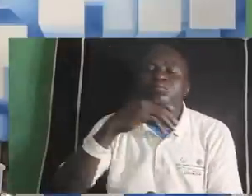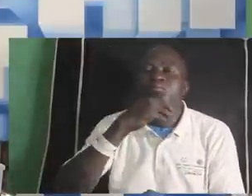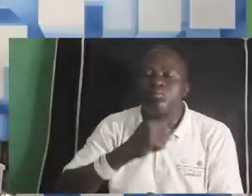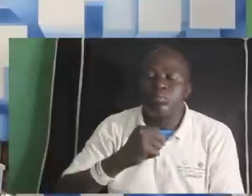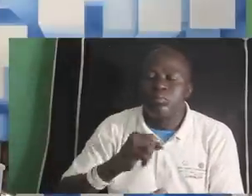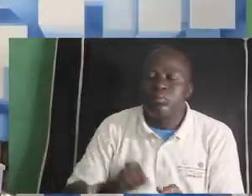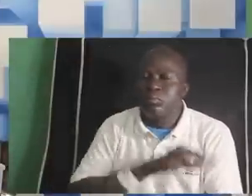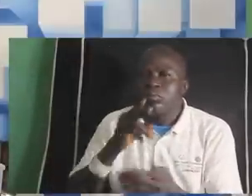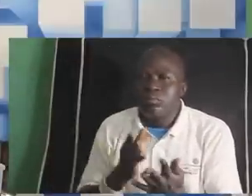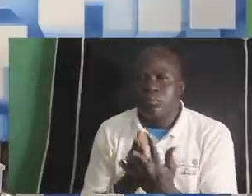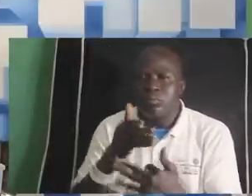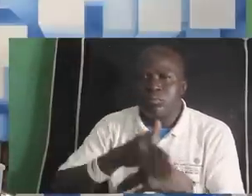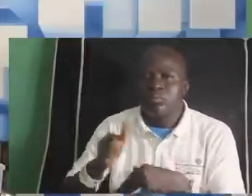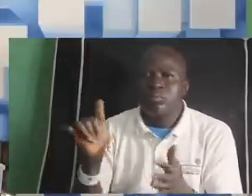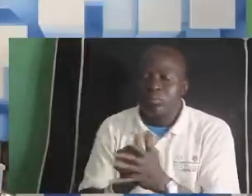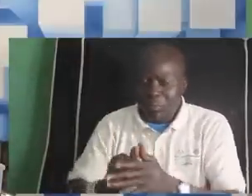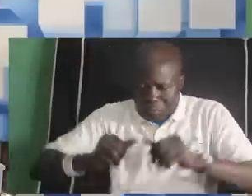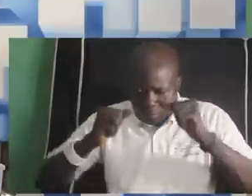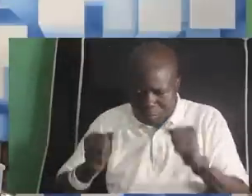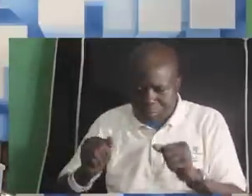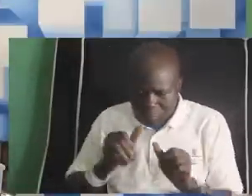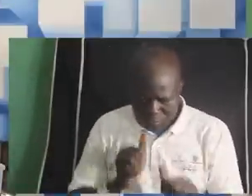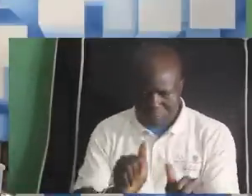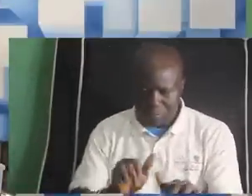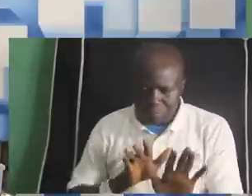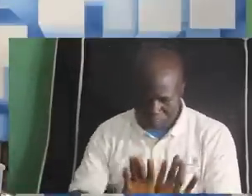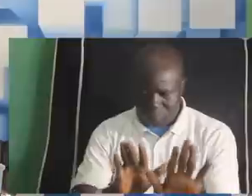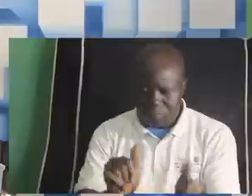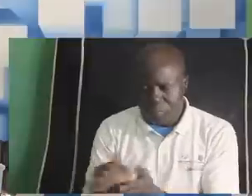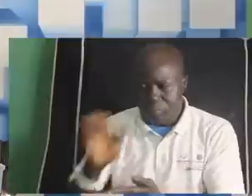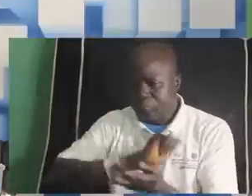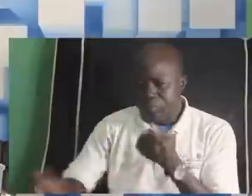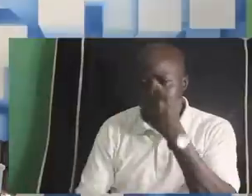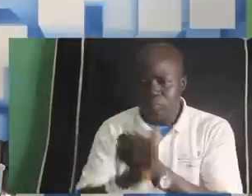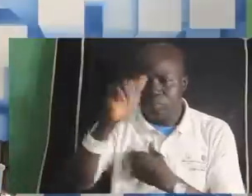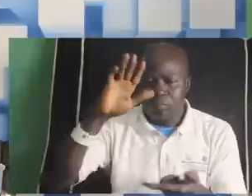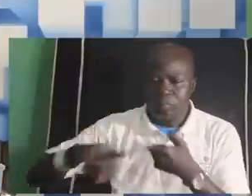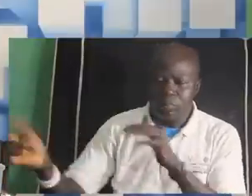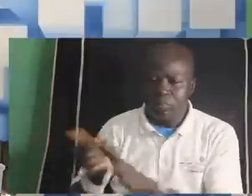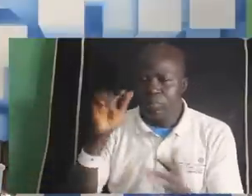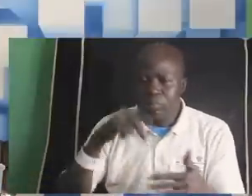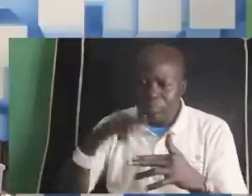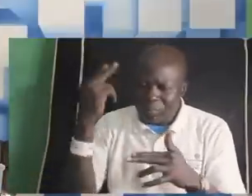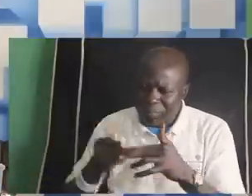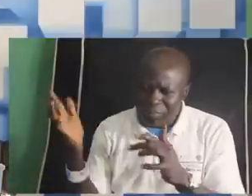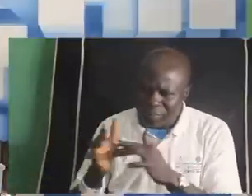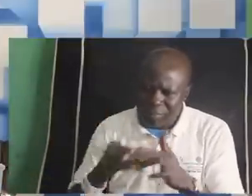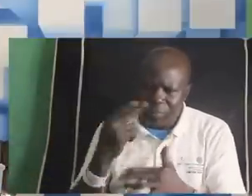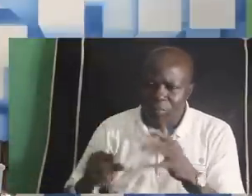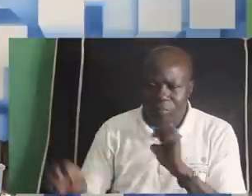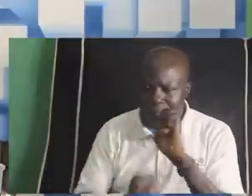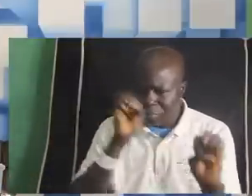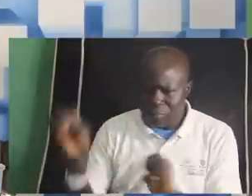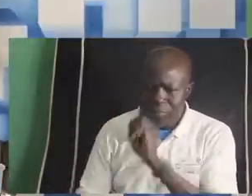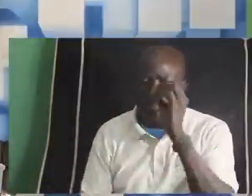Ni pa be. Through that. Agbara yan de pare. That forces will be destroyed. I pray in the name of Jesus. Whatsoever